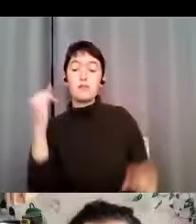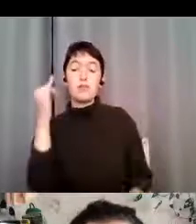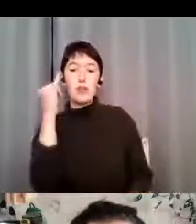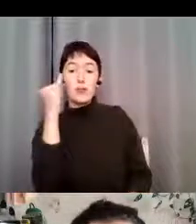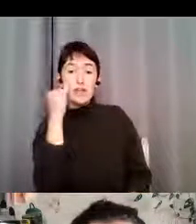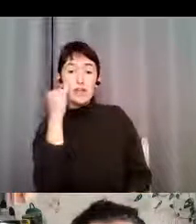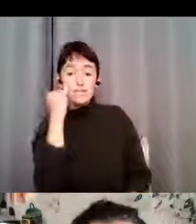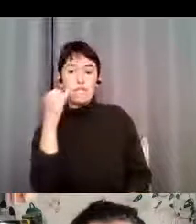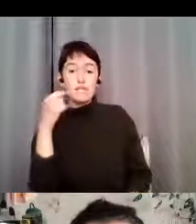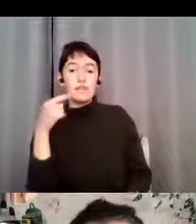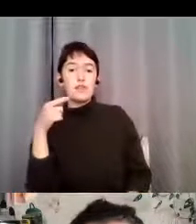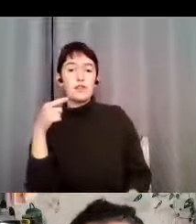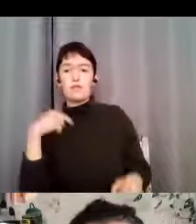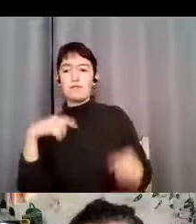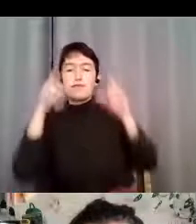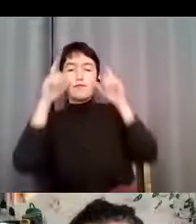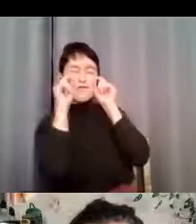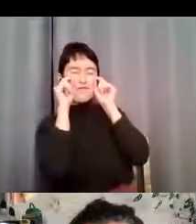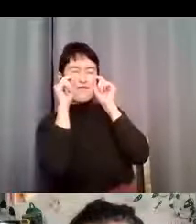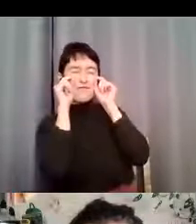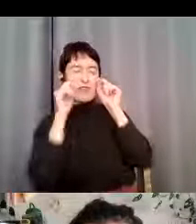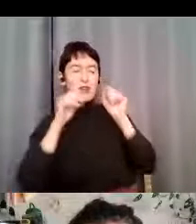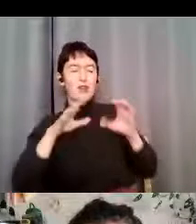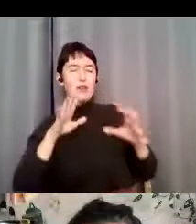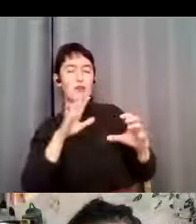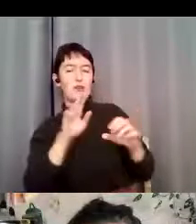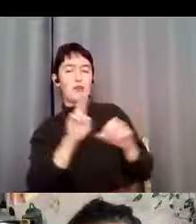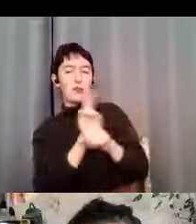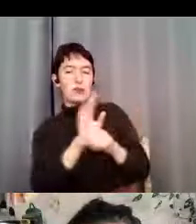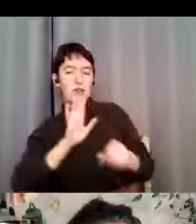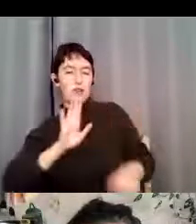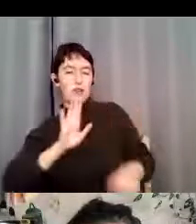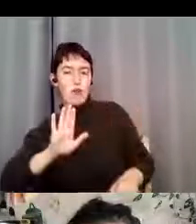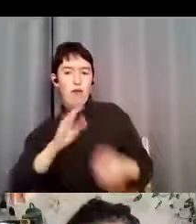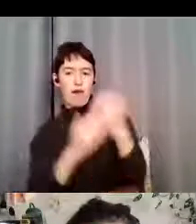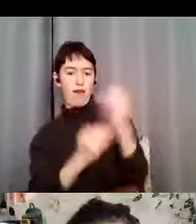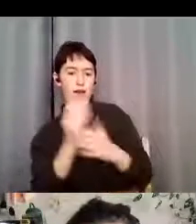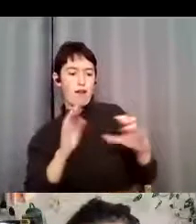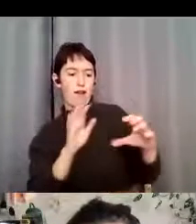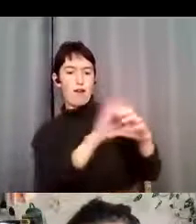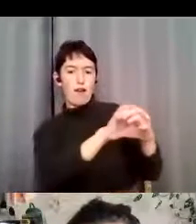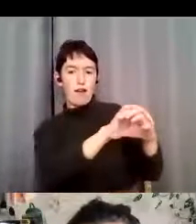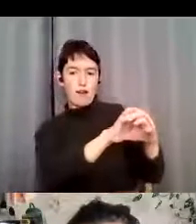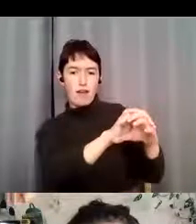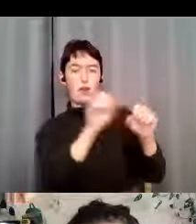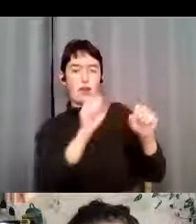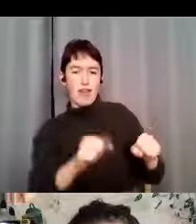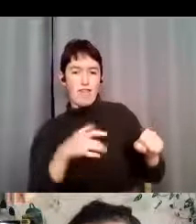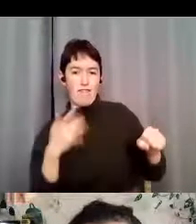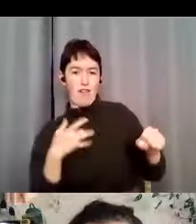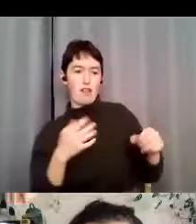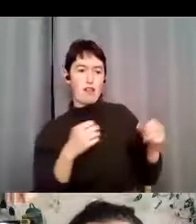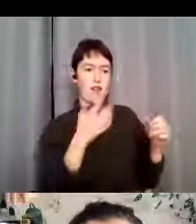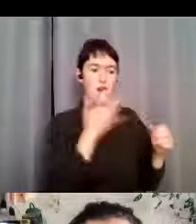out a hand, you could feel as the spacecraft passes over the moon, how hot or cold the surface is. And